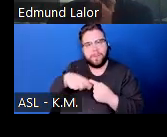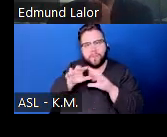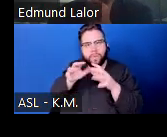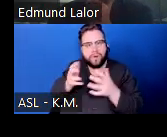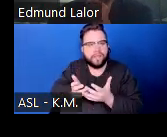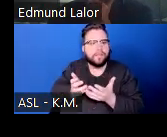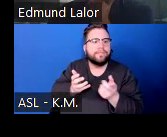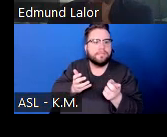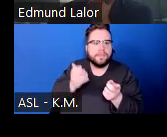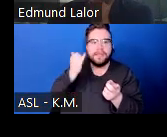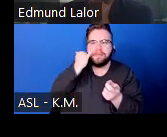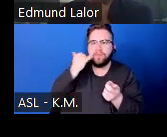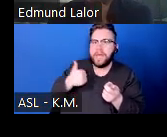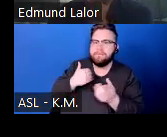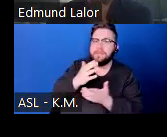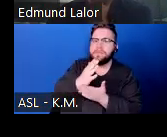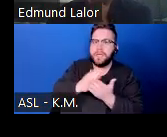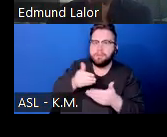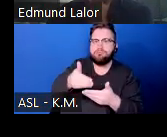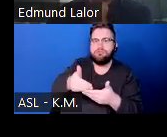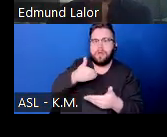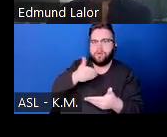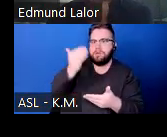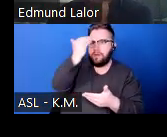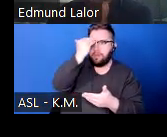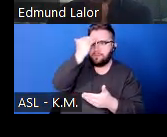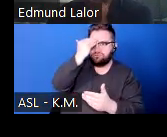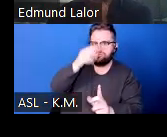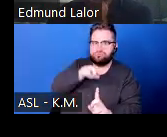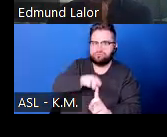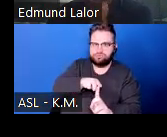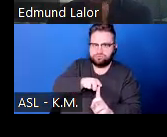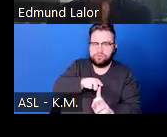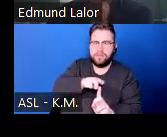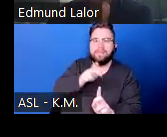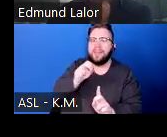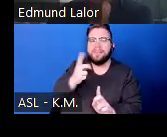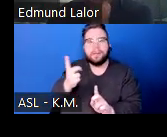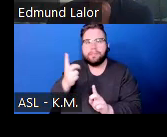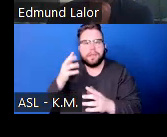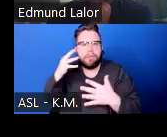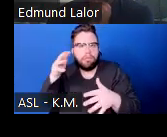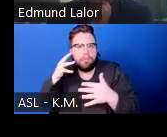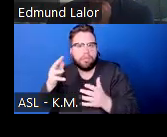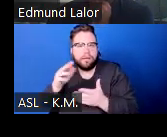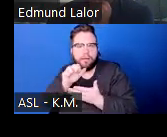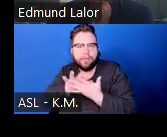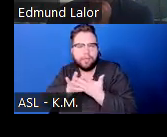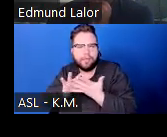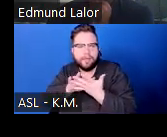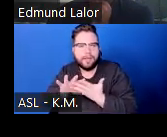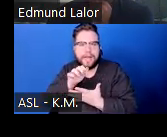here, and we get some sensory input that might be kind of noisy, like that noisy speech that I just presented to you, you can still perceive